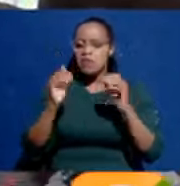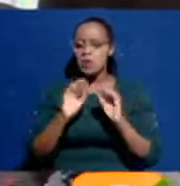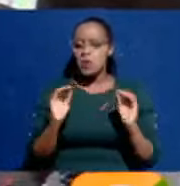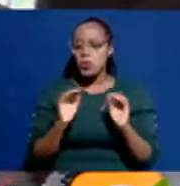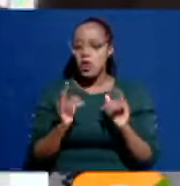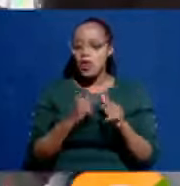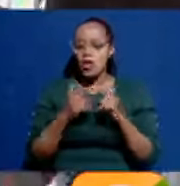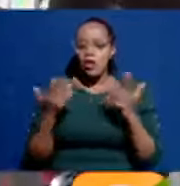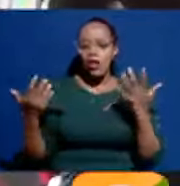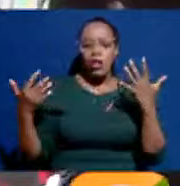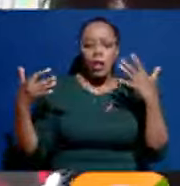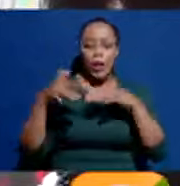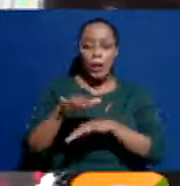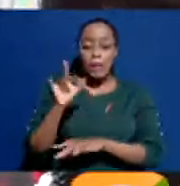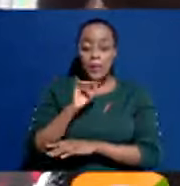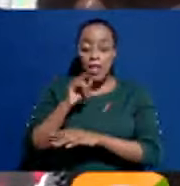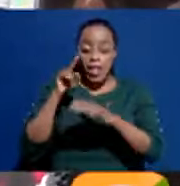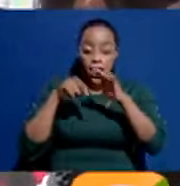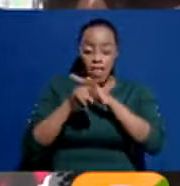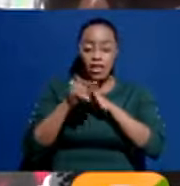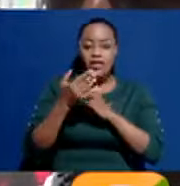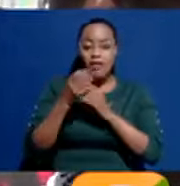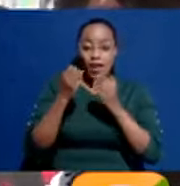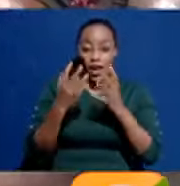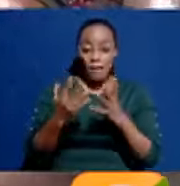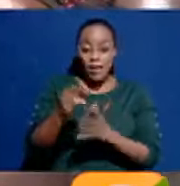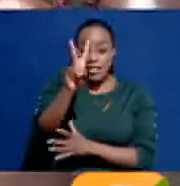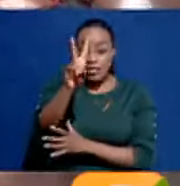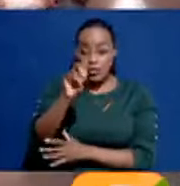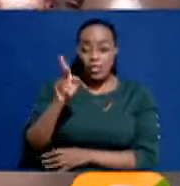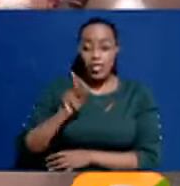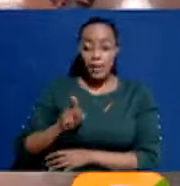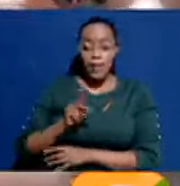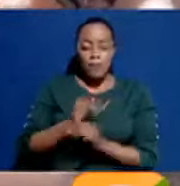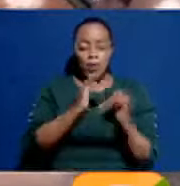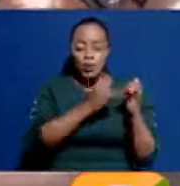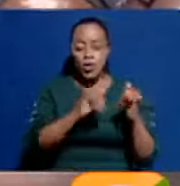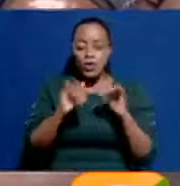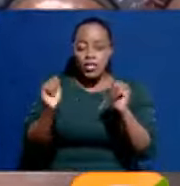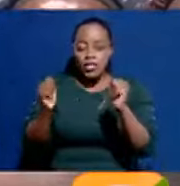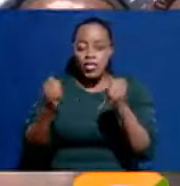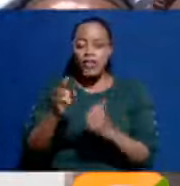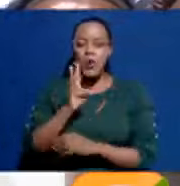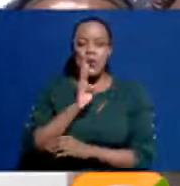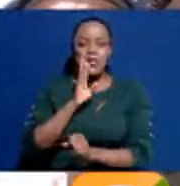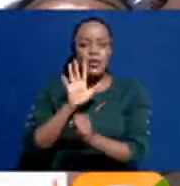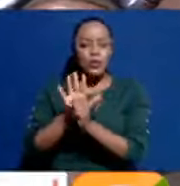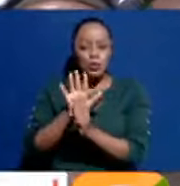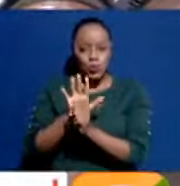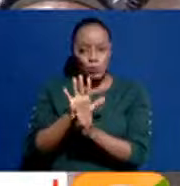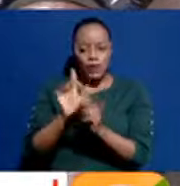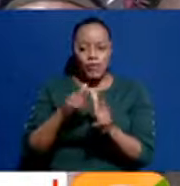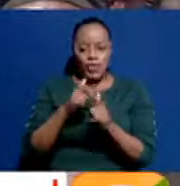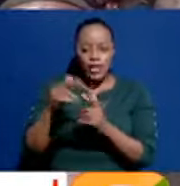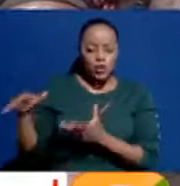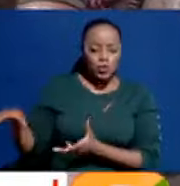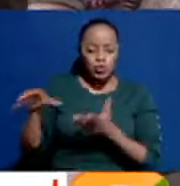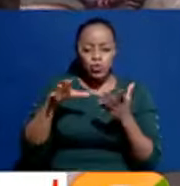na kukabomoka, wakaanguka ndani watu 20. Tukajaribu kuokoa maji kakuwa mingi, tukaanza kuchota na